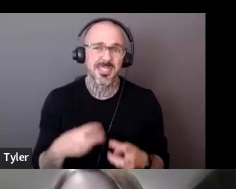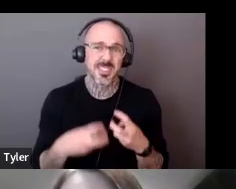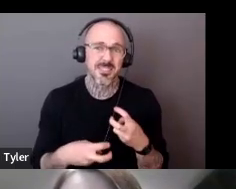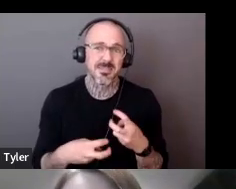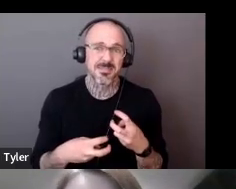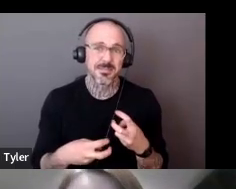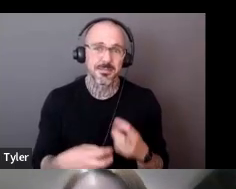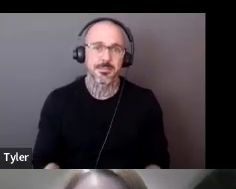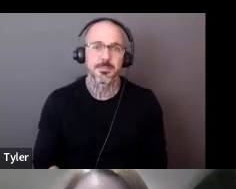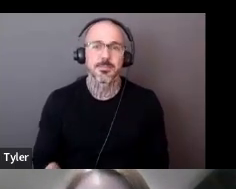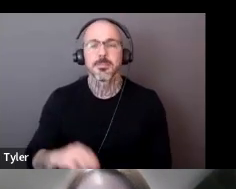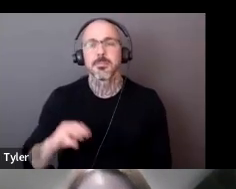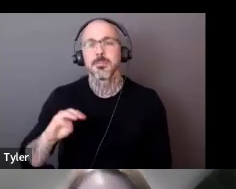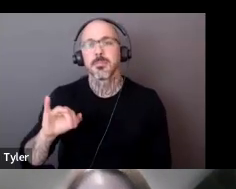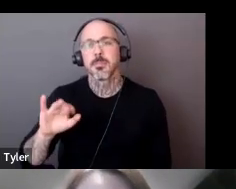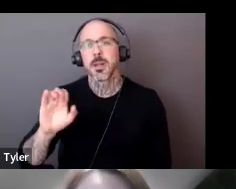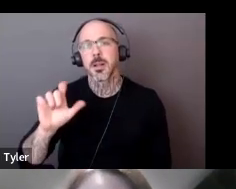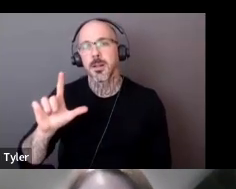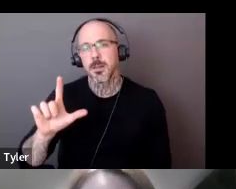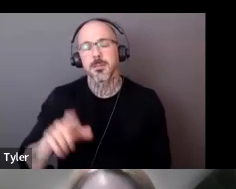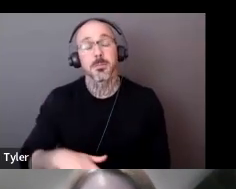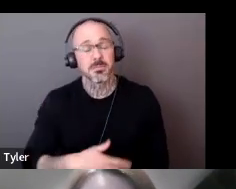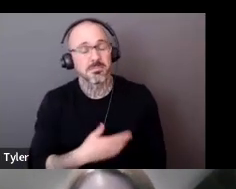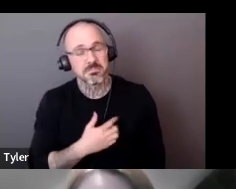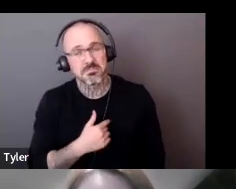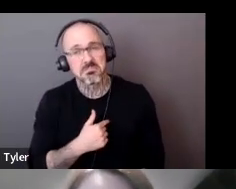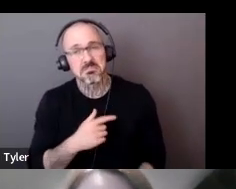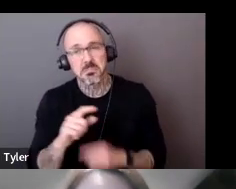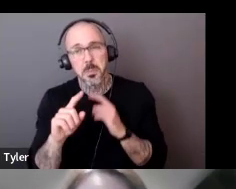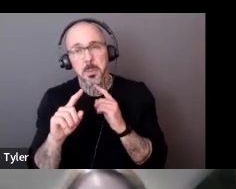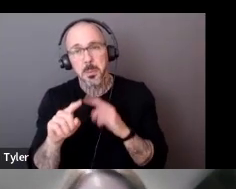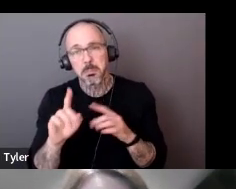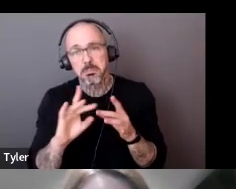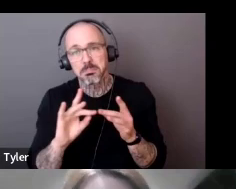Yeah, it's Michael. I'll